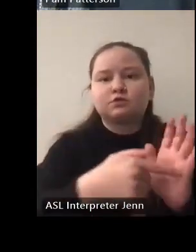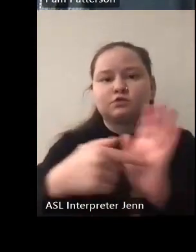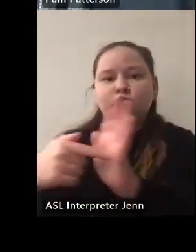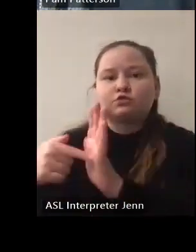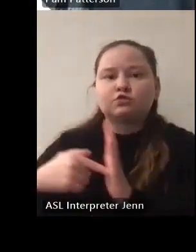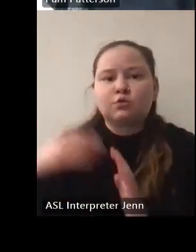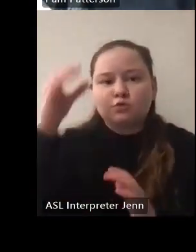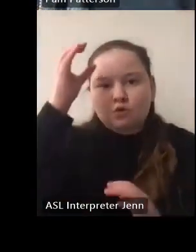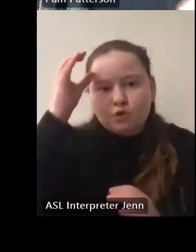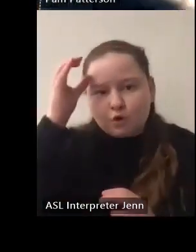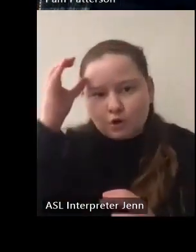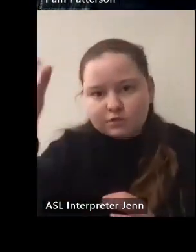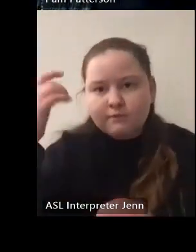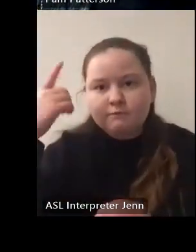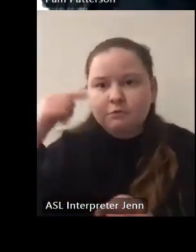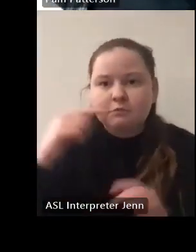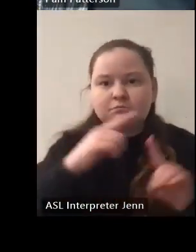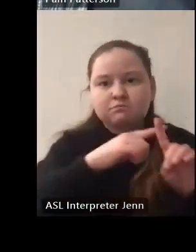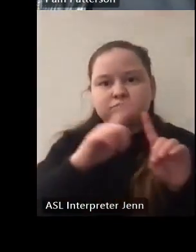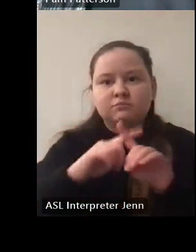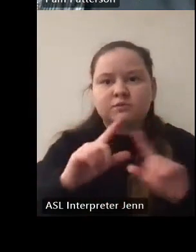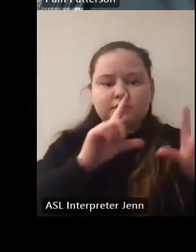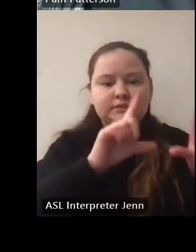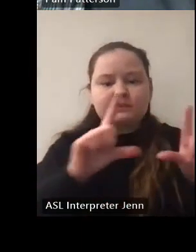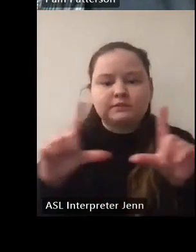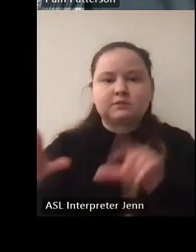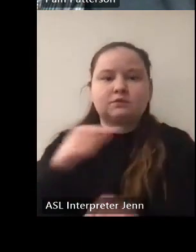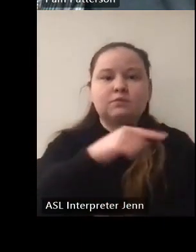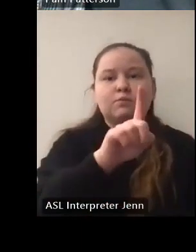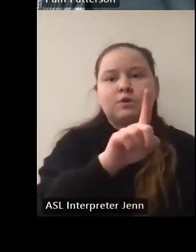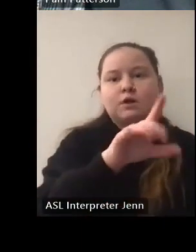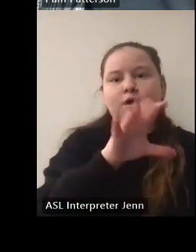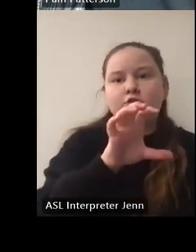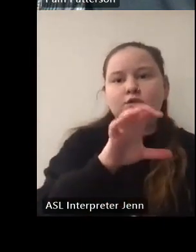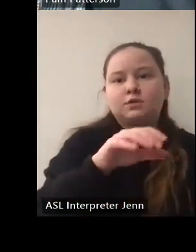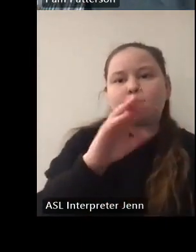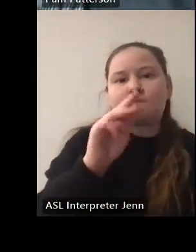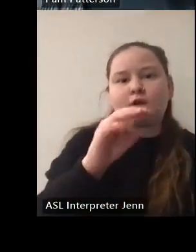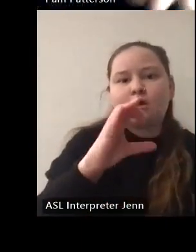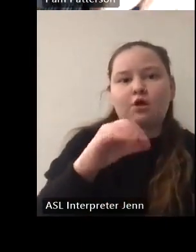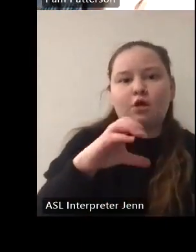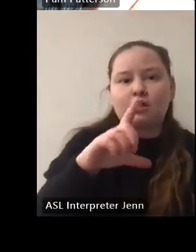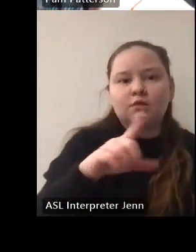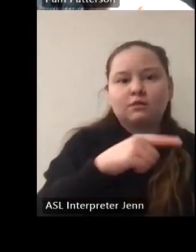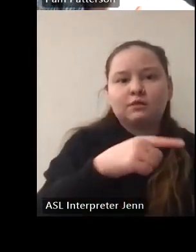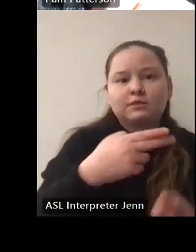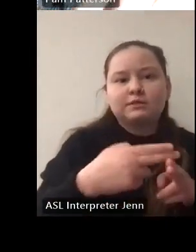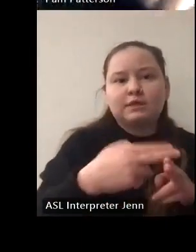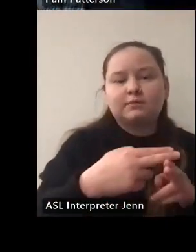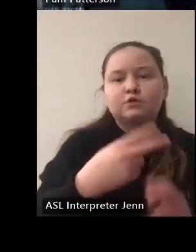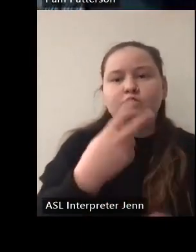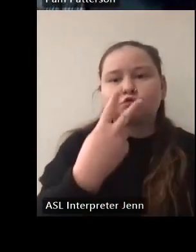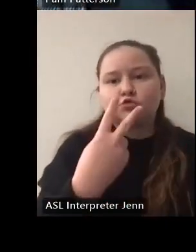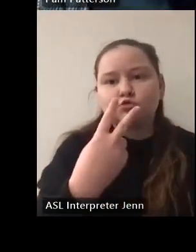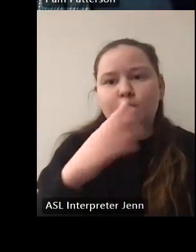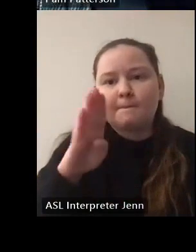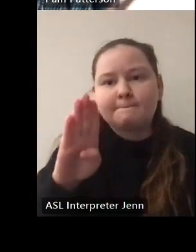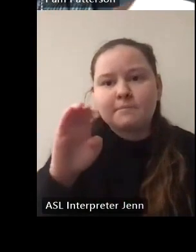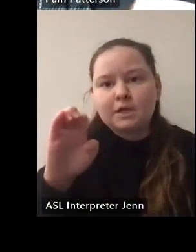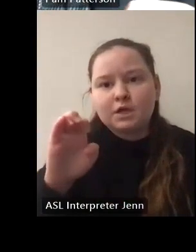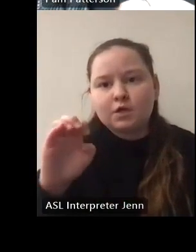using different lenses. So at 100 McCall in the lobby, the exhibit was called To Be With.